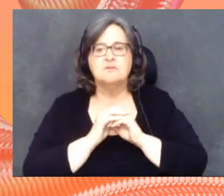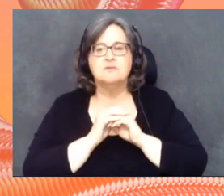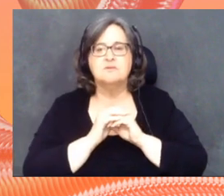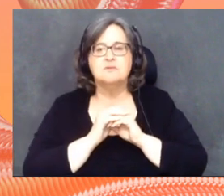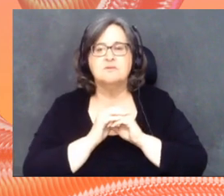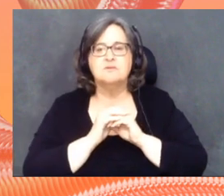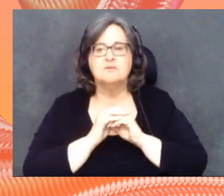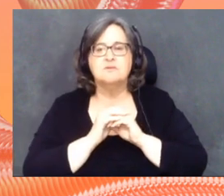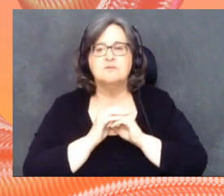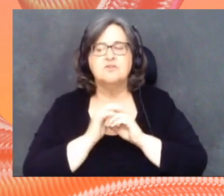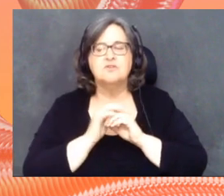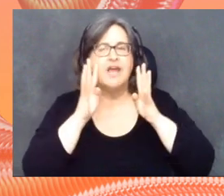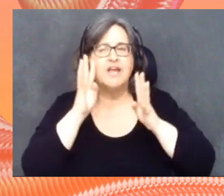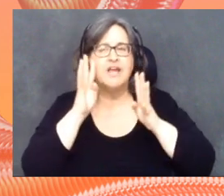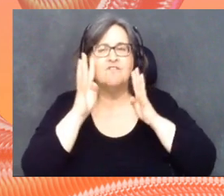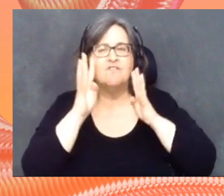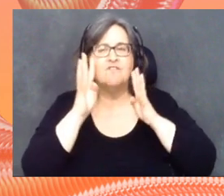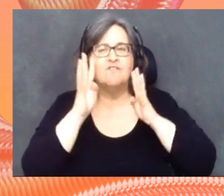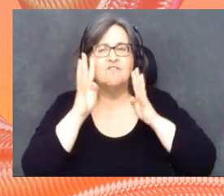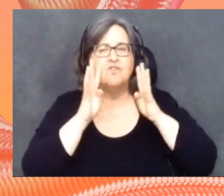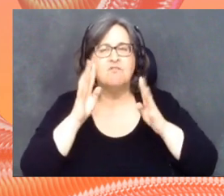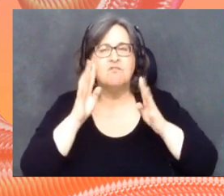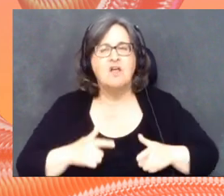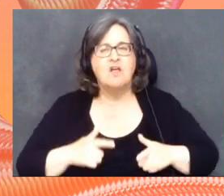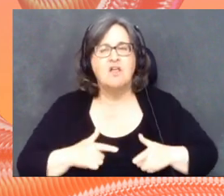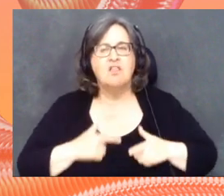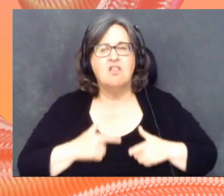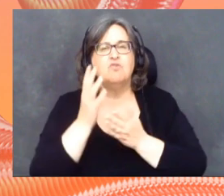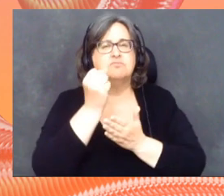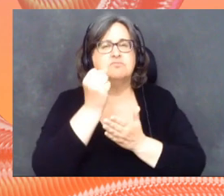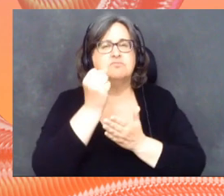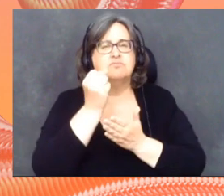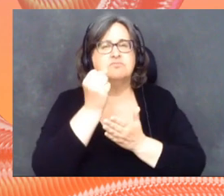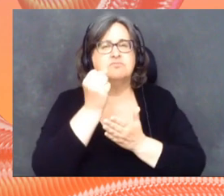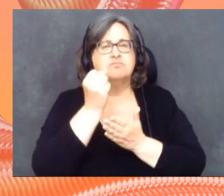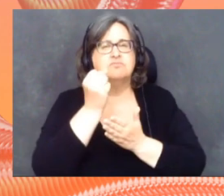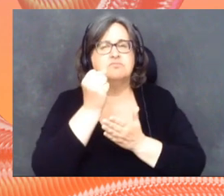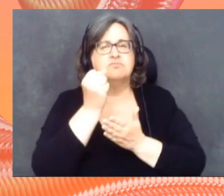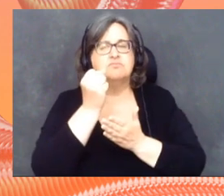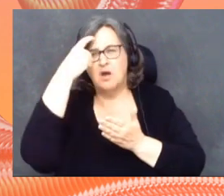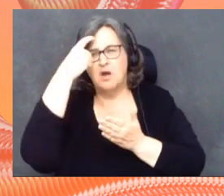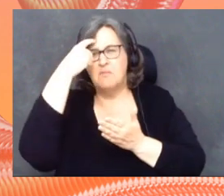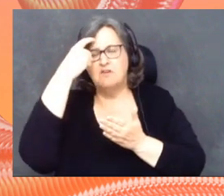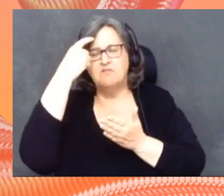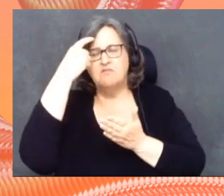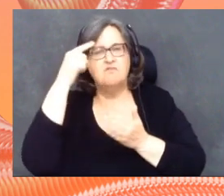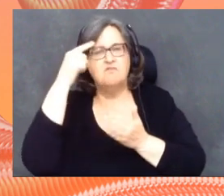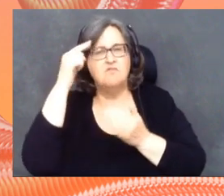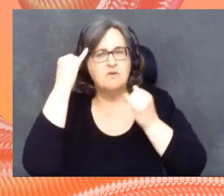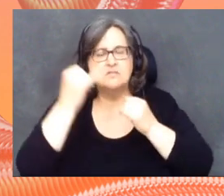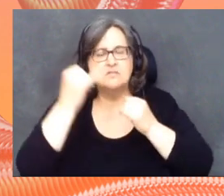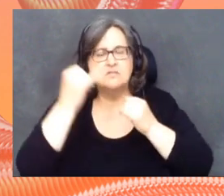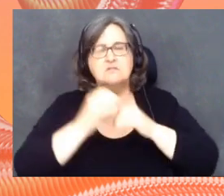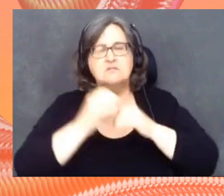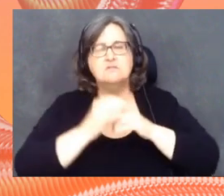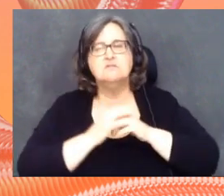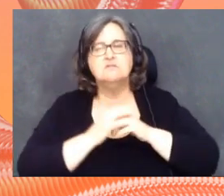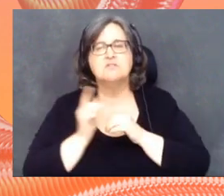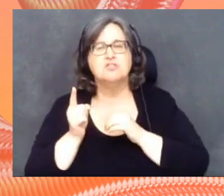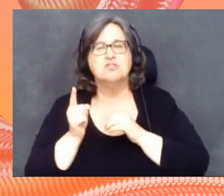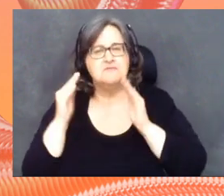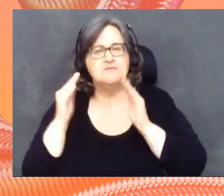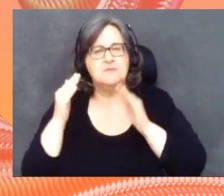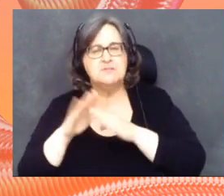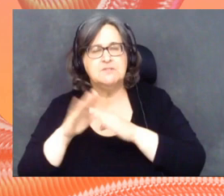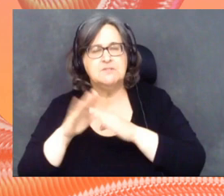creative life force for mental progeny, for our ideas. Mm. So would